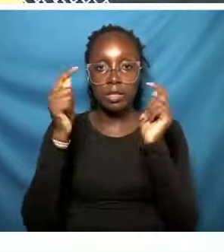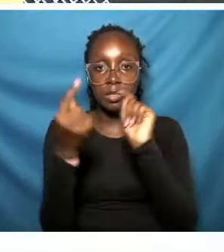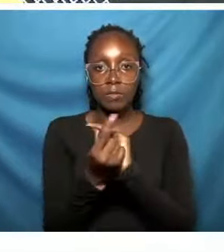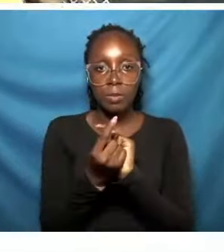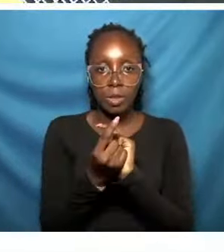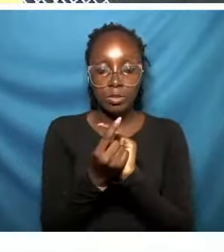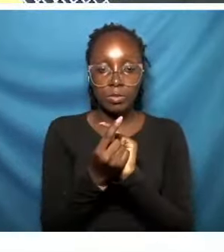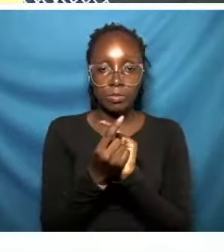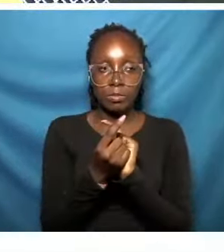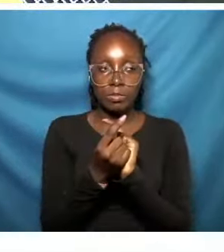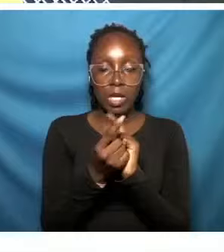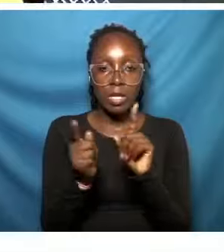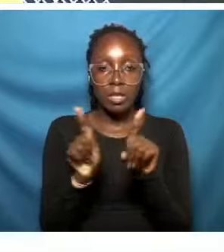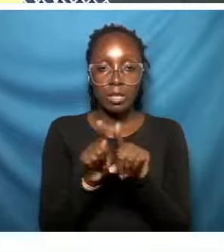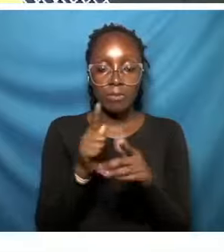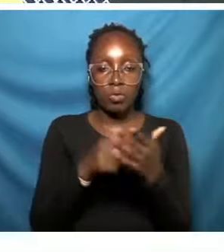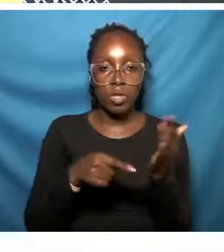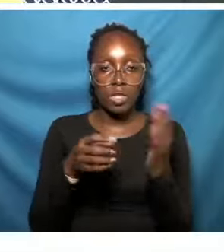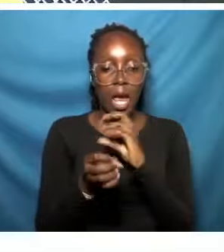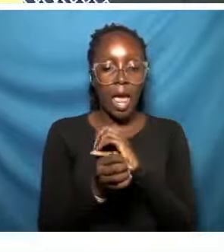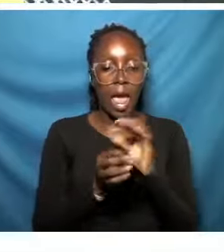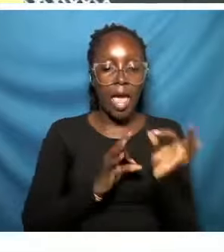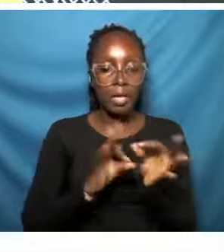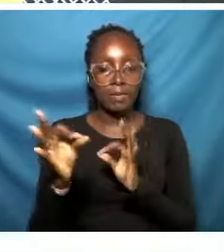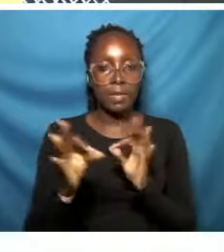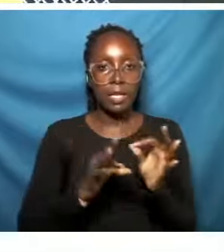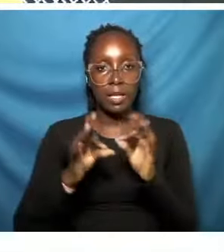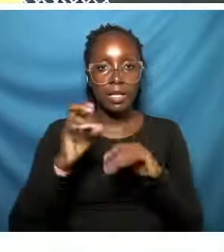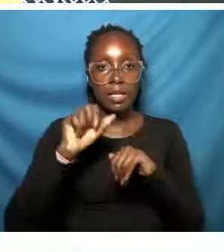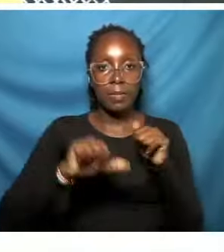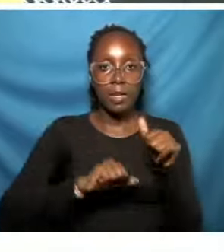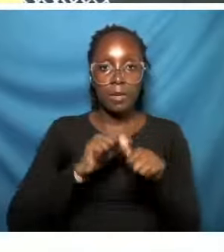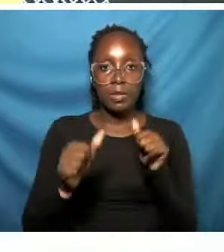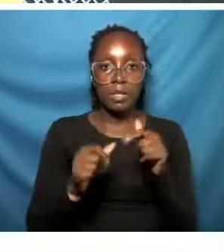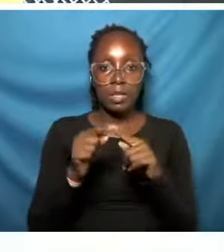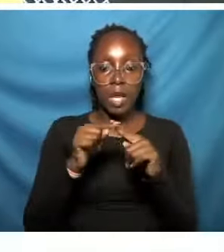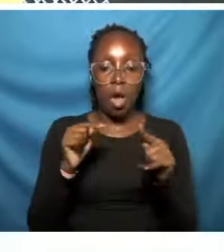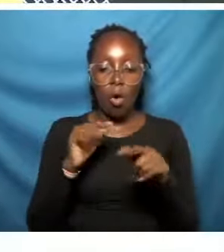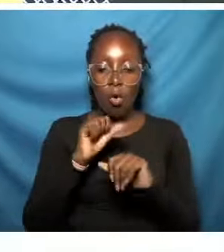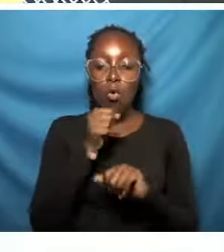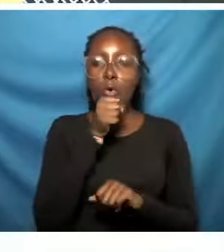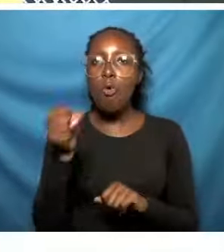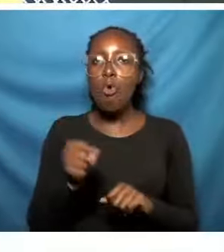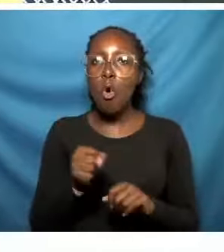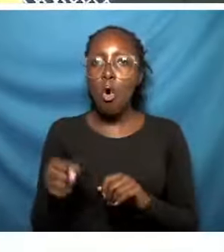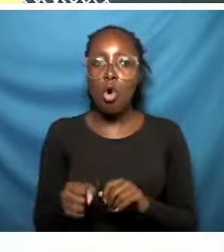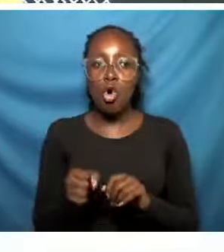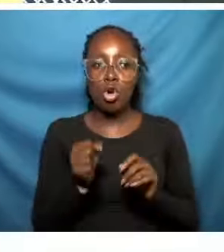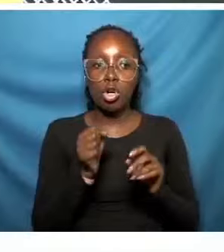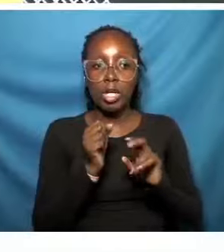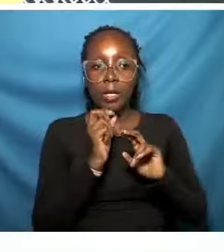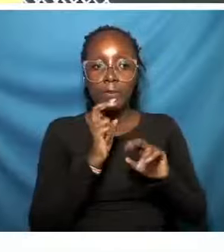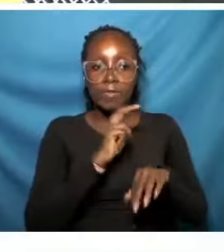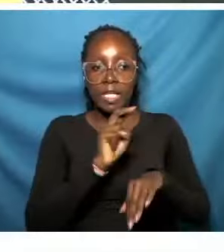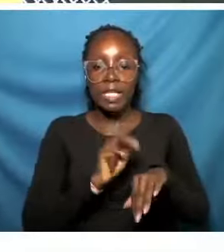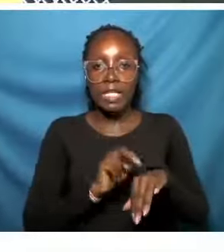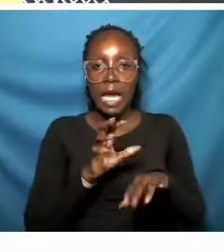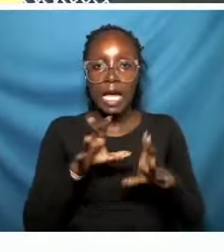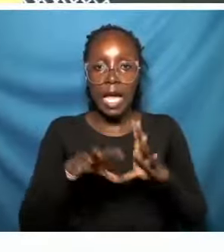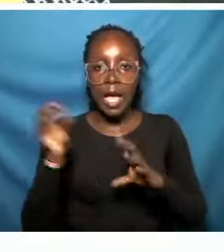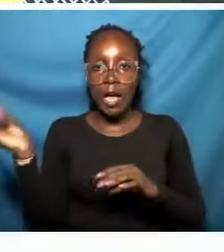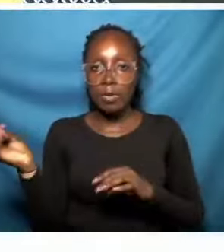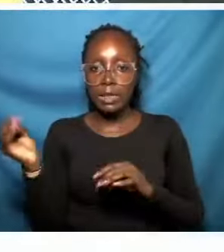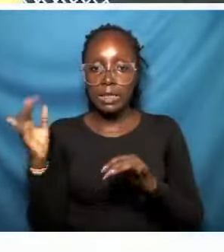about circumcision, where the old nature is taken away and then the new nature is given to you.